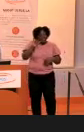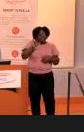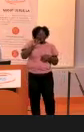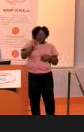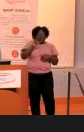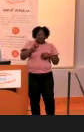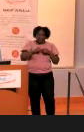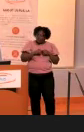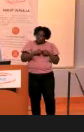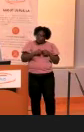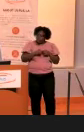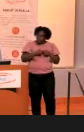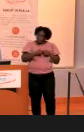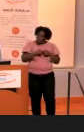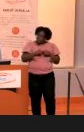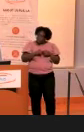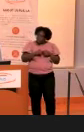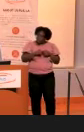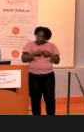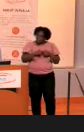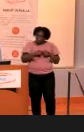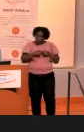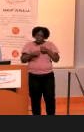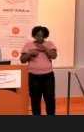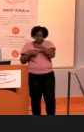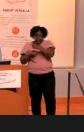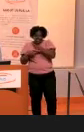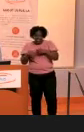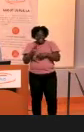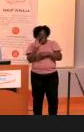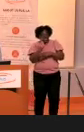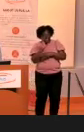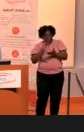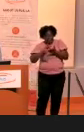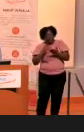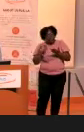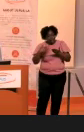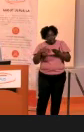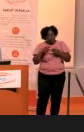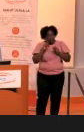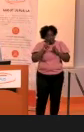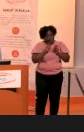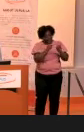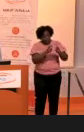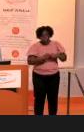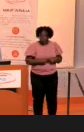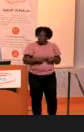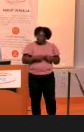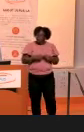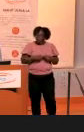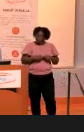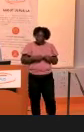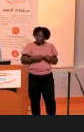include, to have this be the standard of care. And then in the 90s,